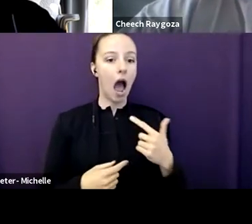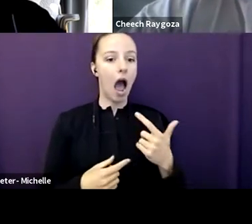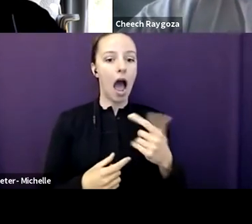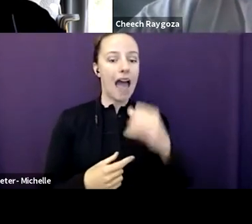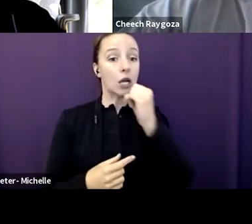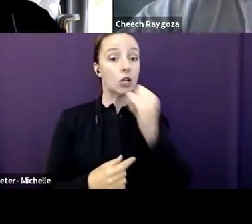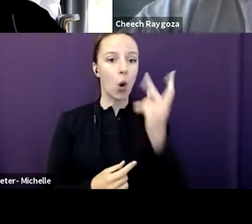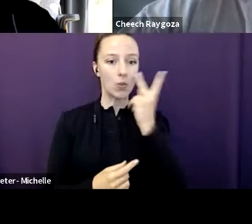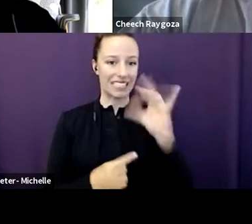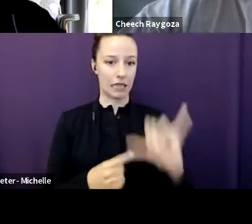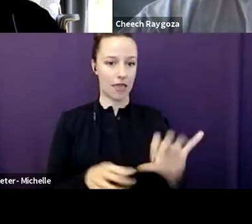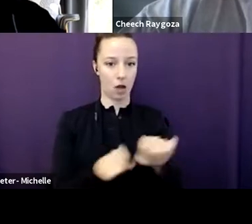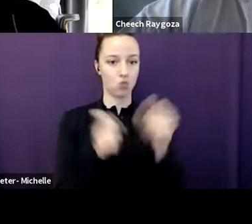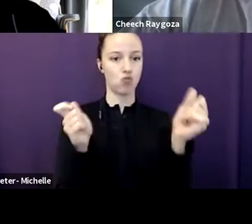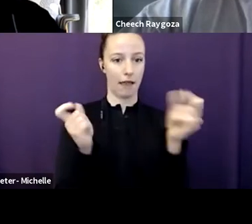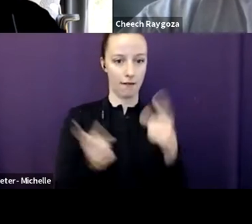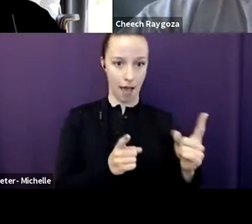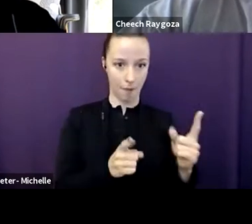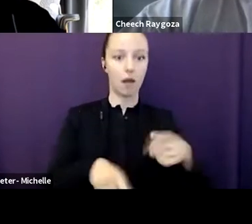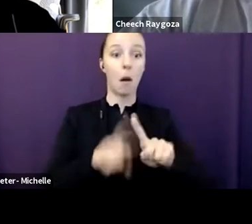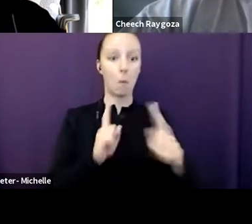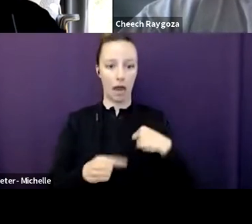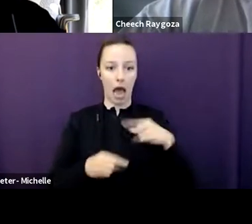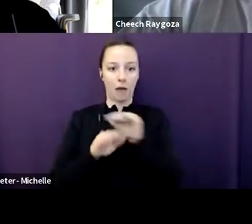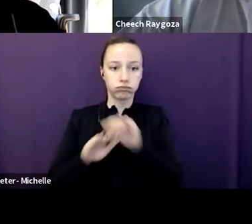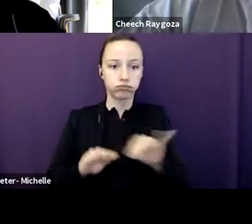continue to water those seeds is what it's all about.